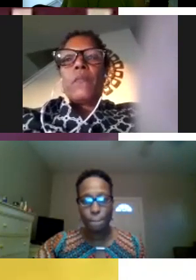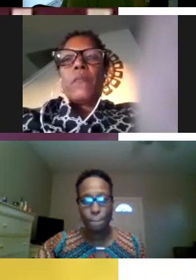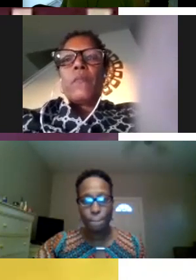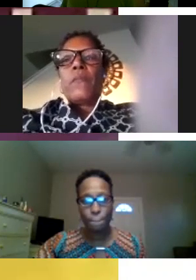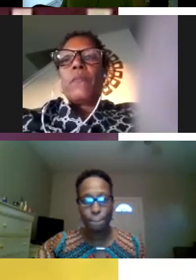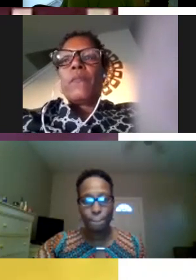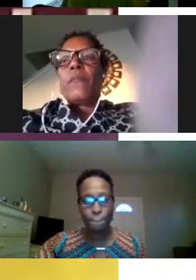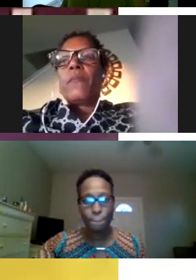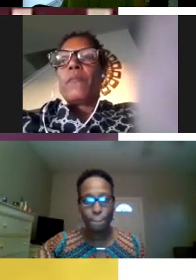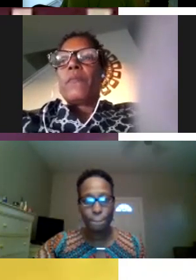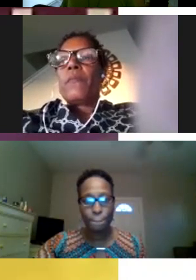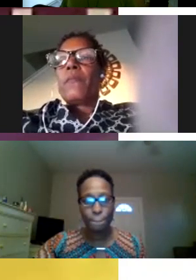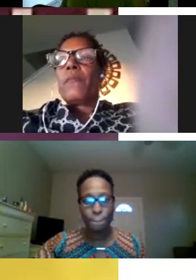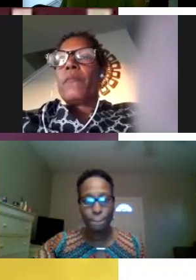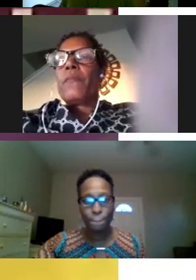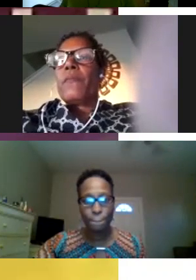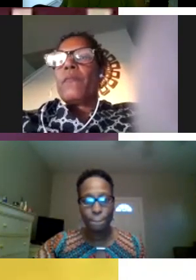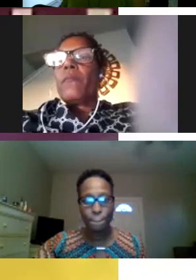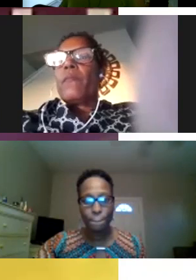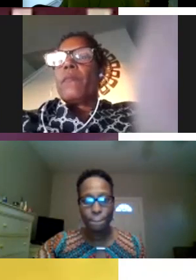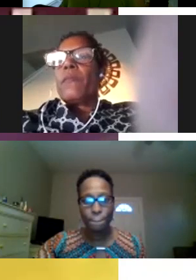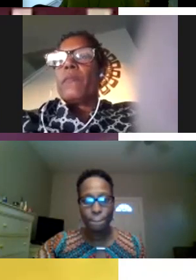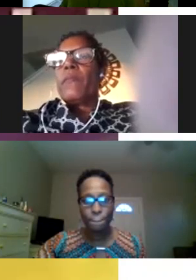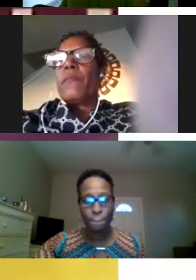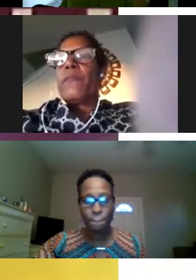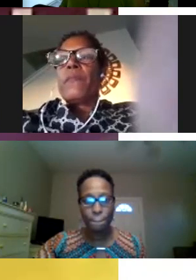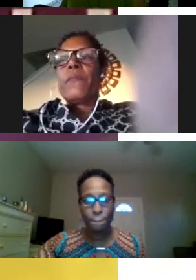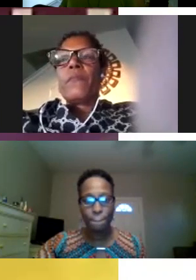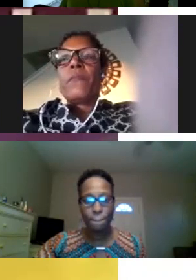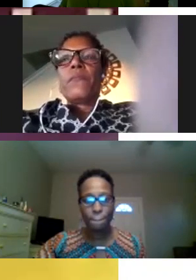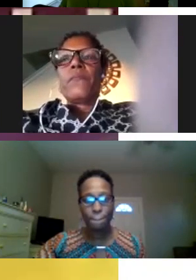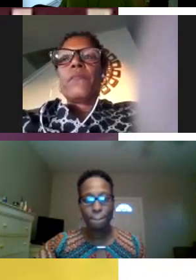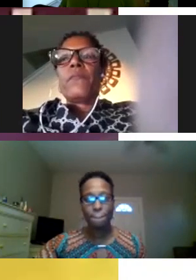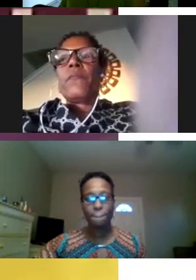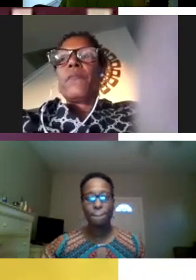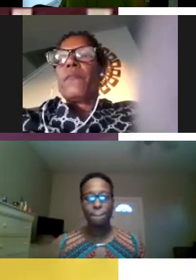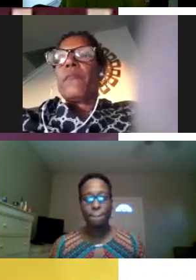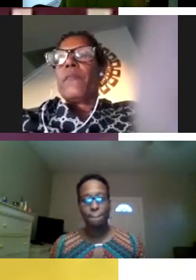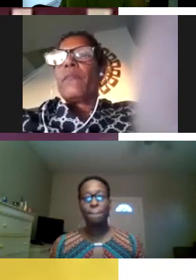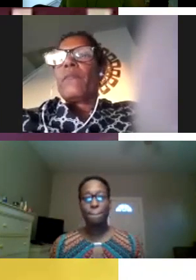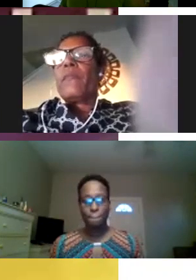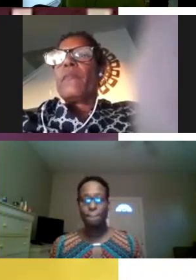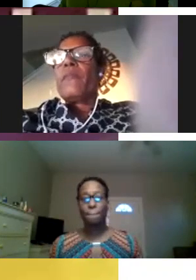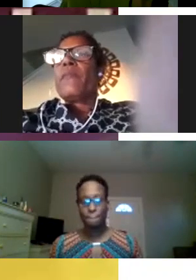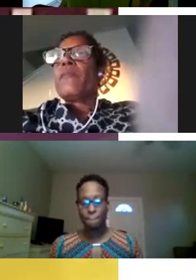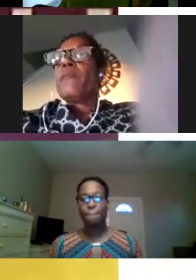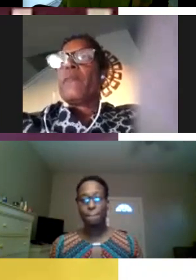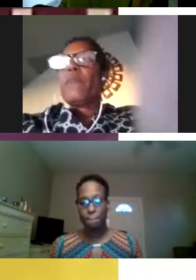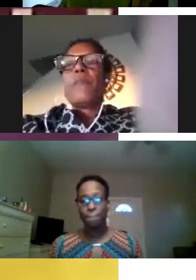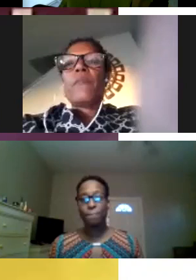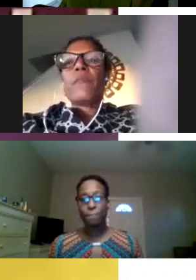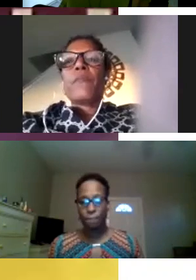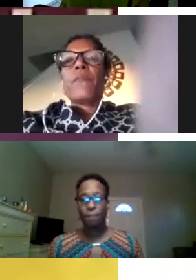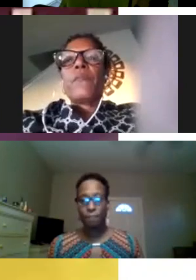afraid to share their healthcare experiences, their debts, their challenges. And I think that